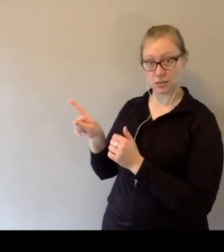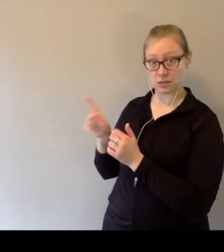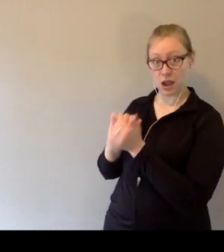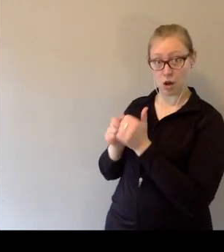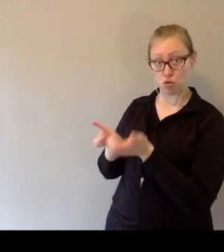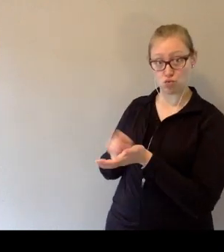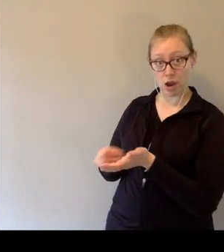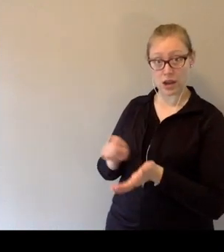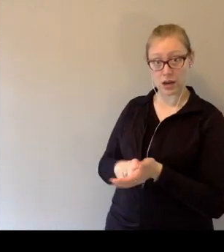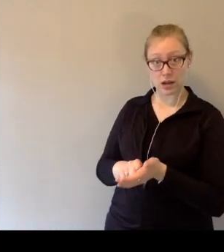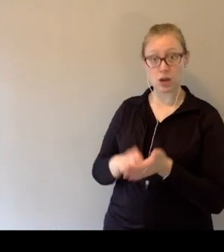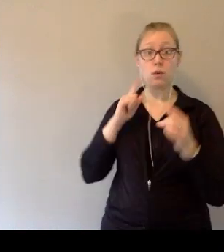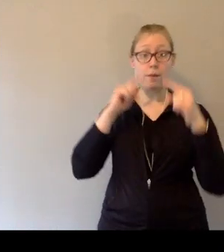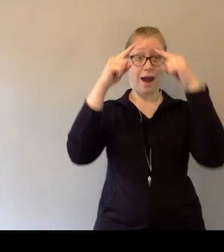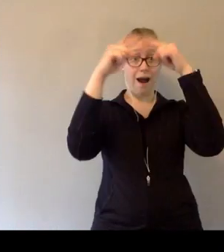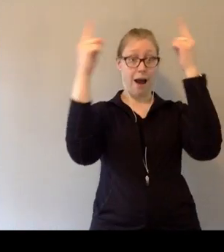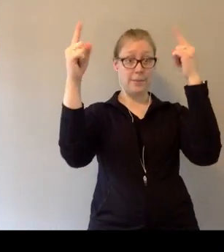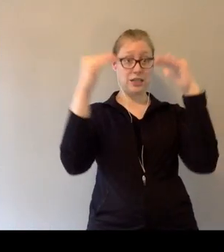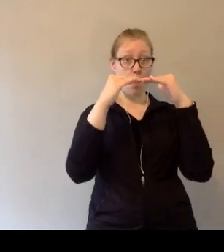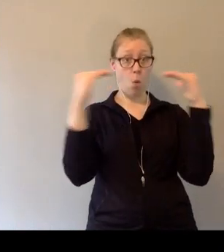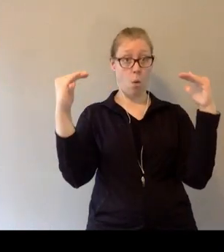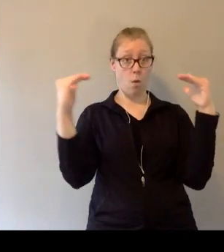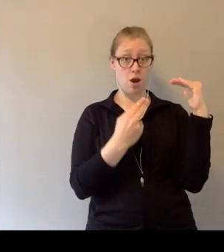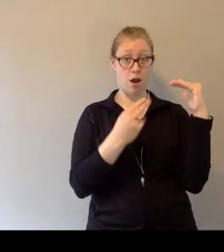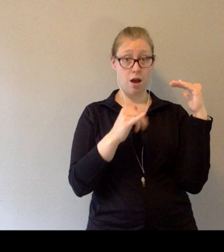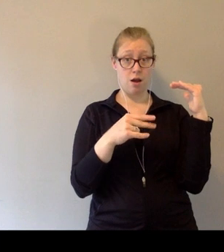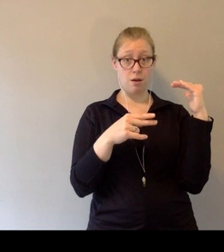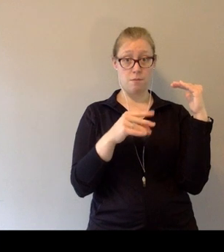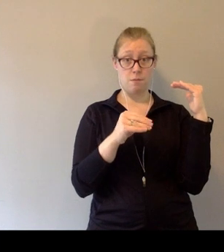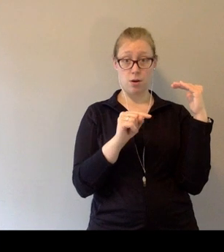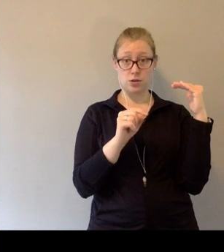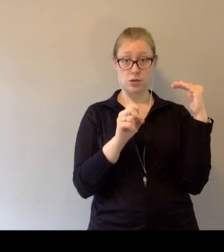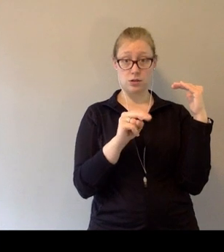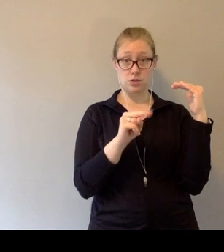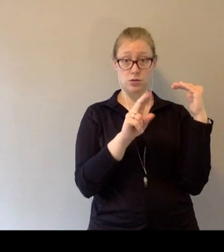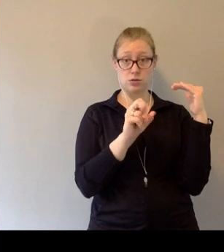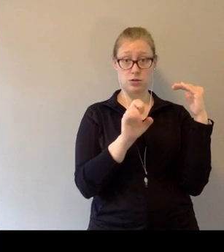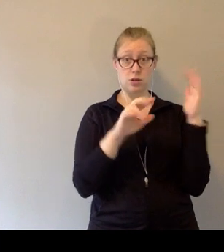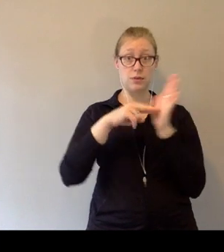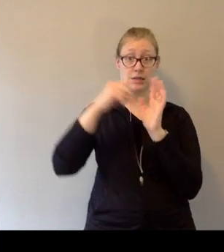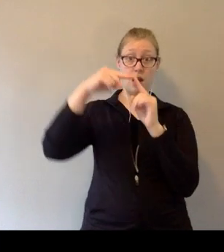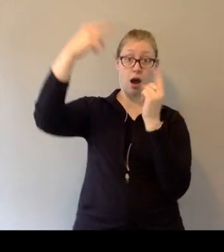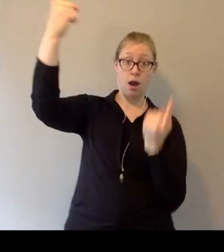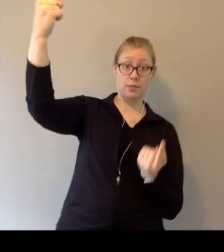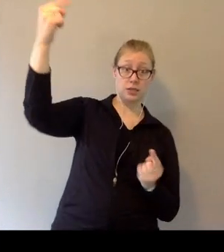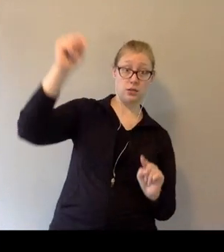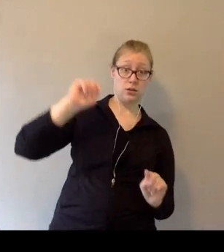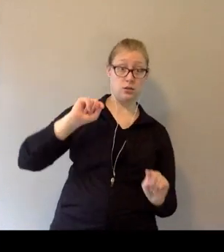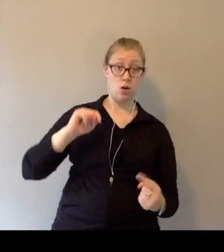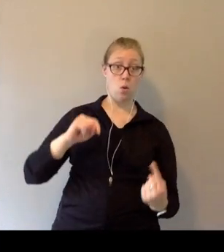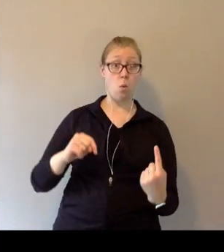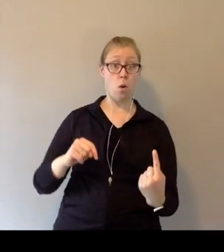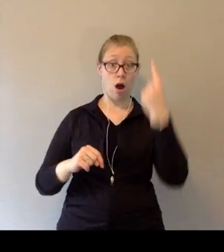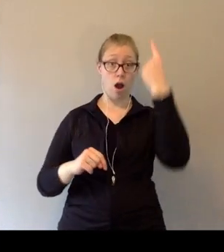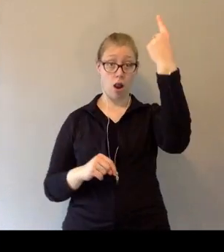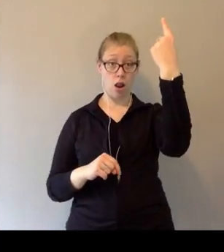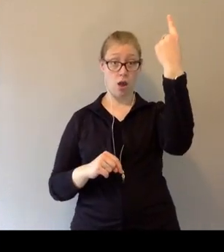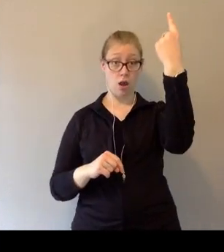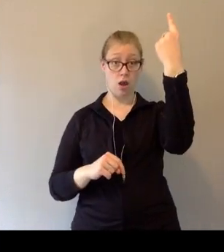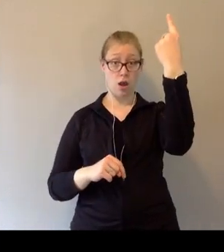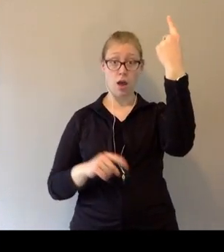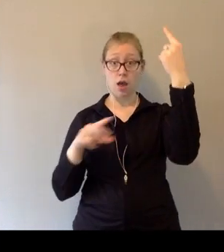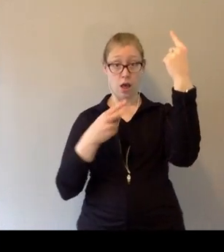over hypotenuse. So that's the sine is the opposite over hypotenuse. So opposite is 1. The hypotenuse is square